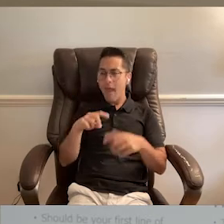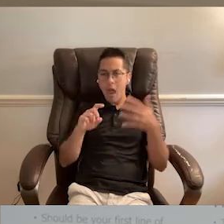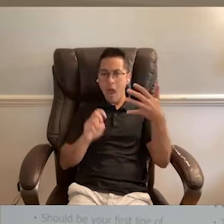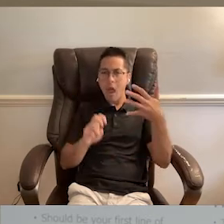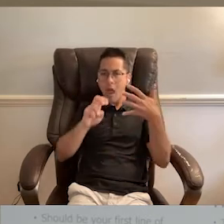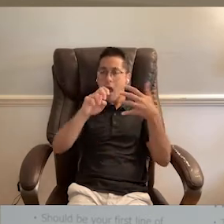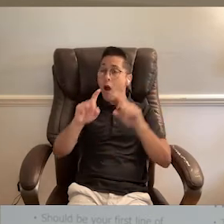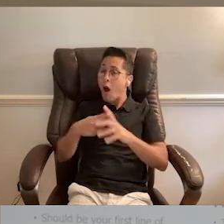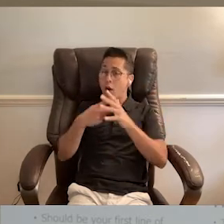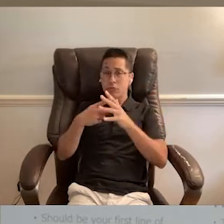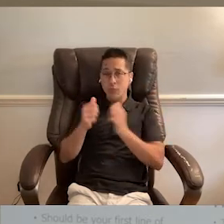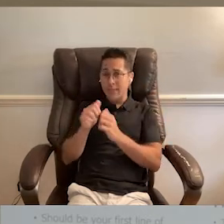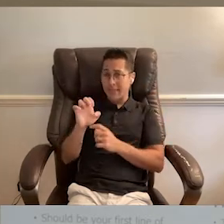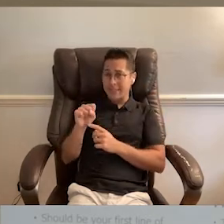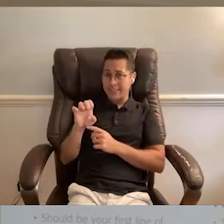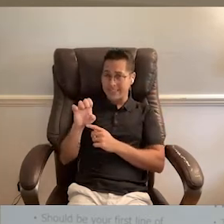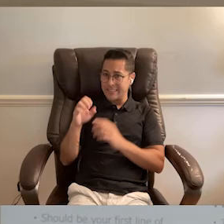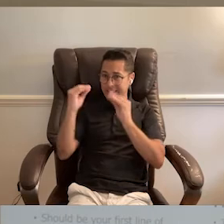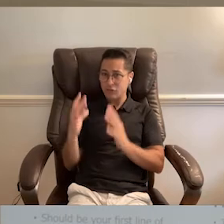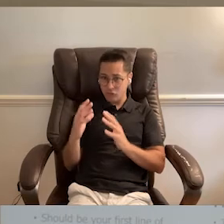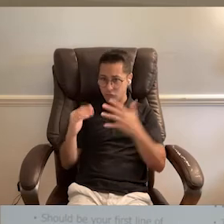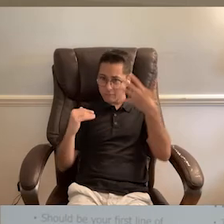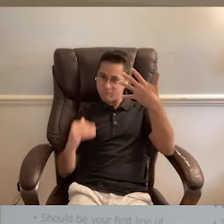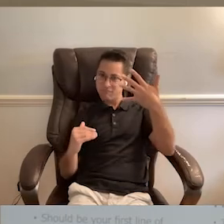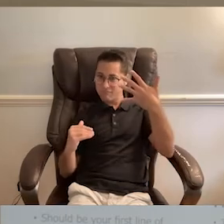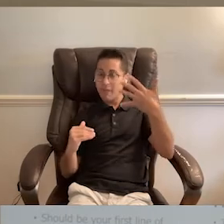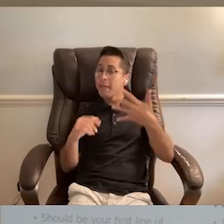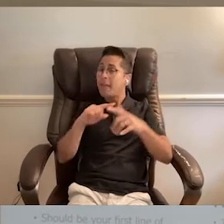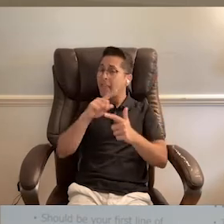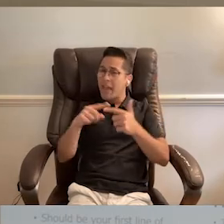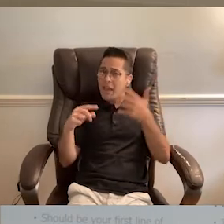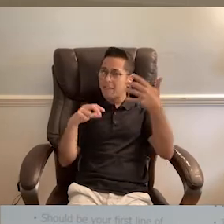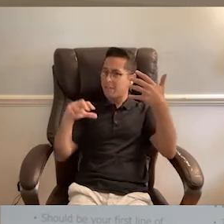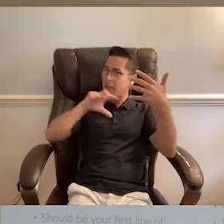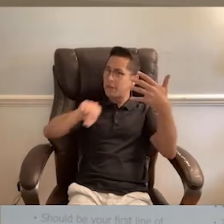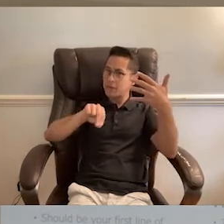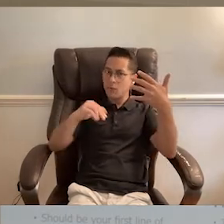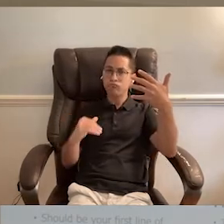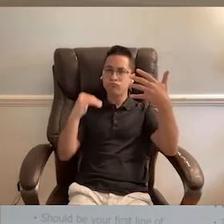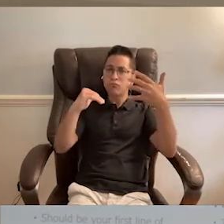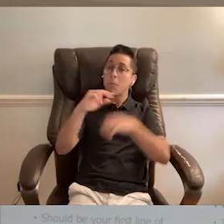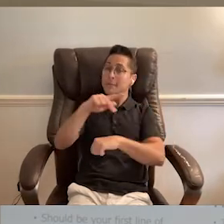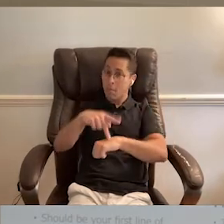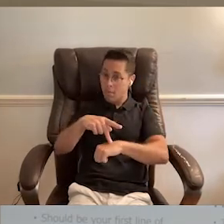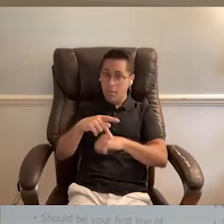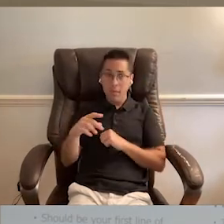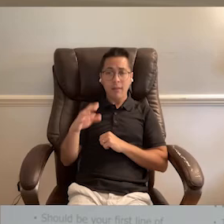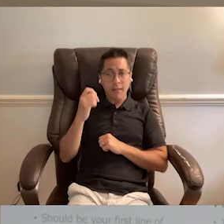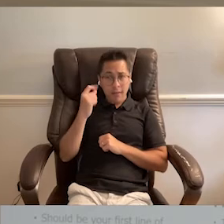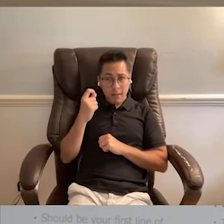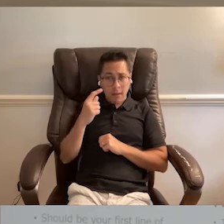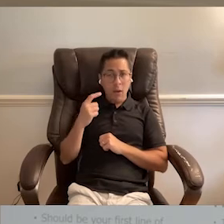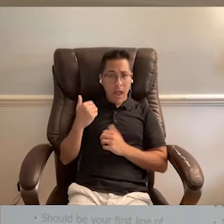level, and then if you're getting no's, go to the principal. Now, there are things that sometimes